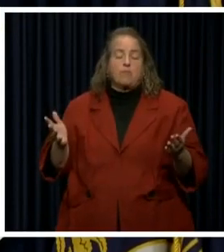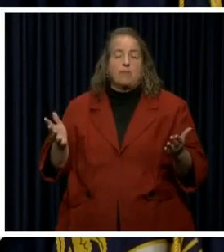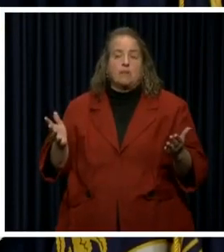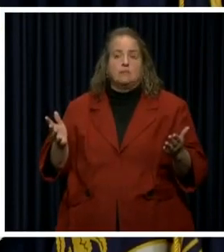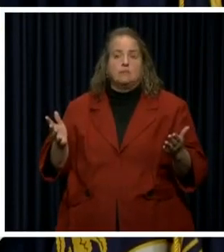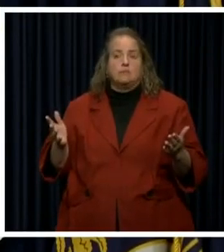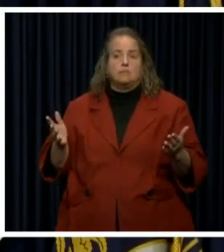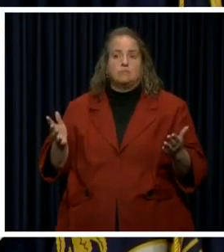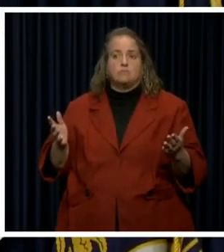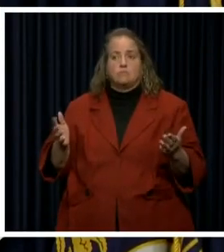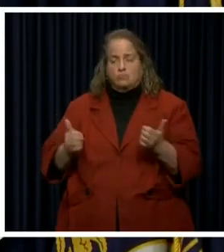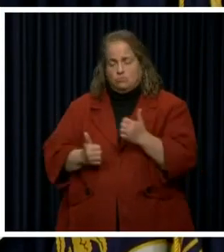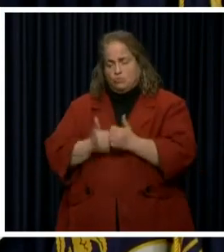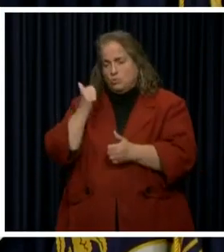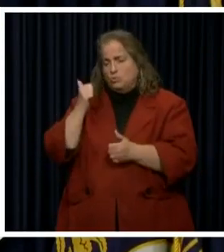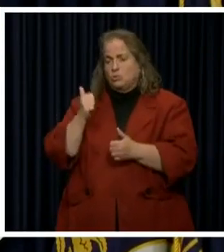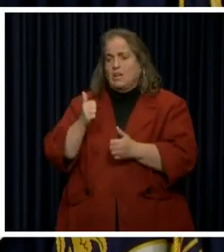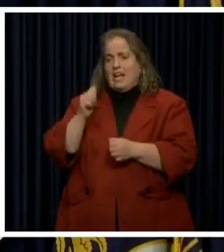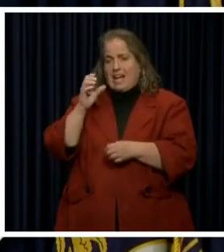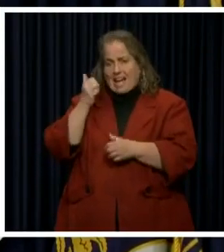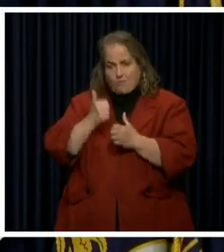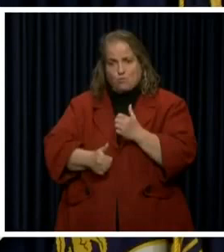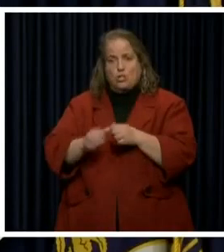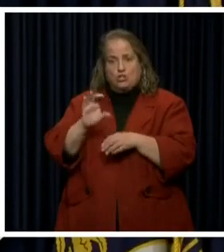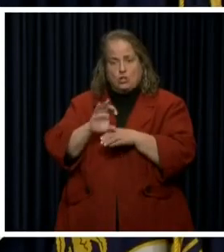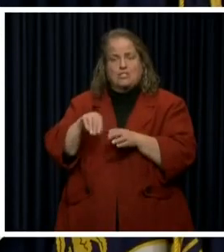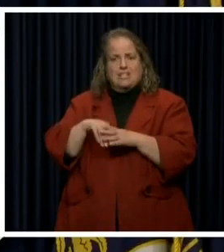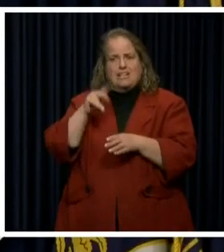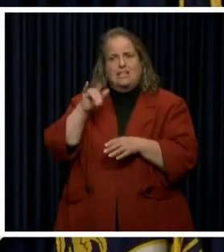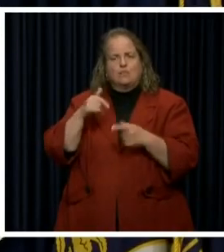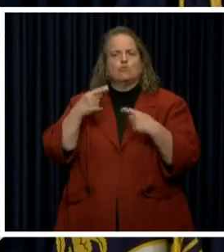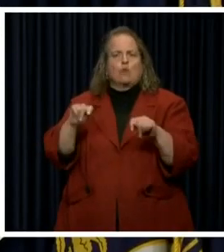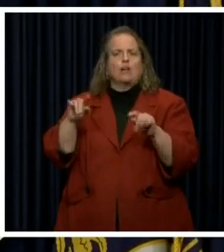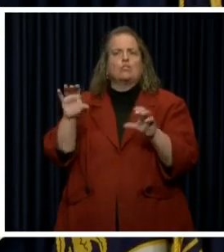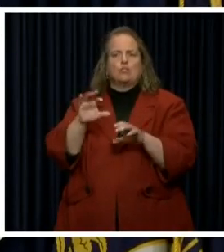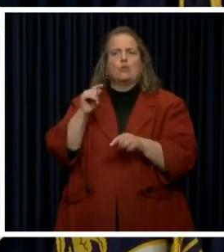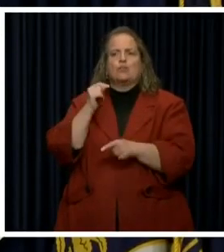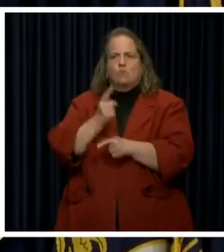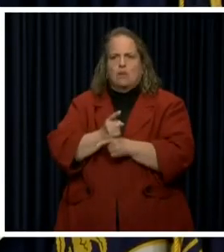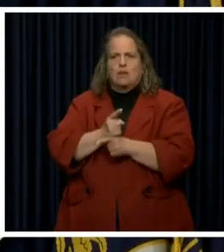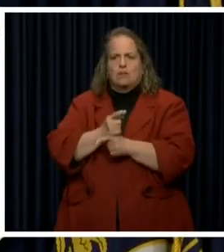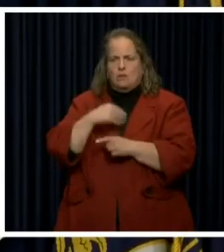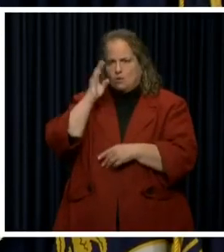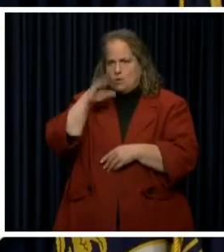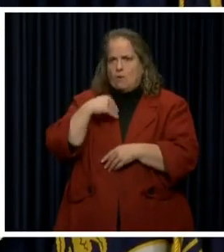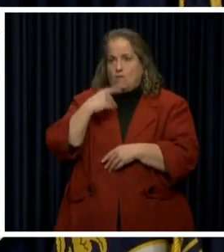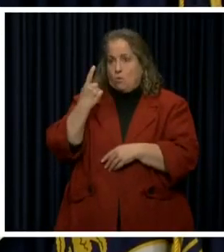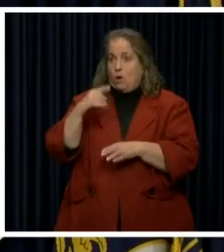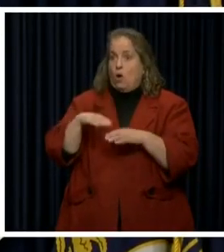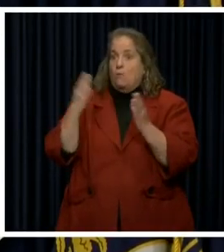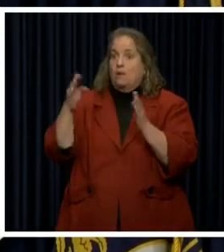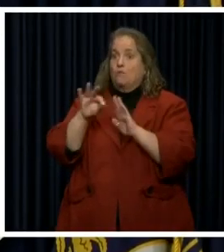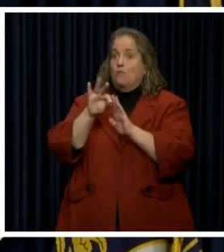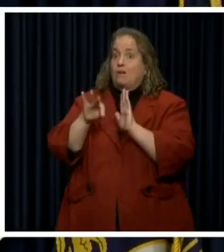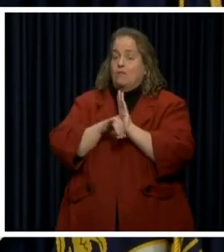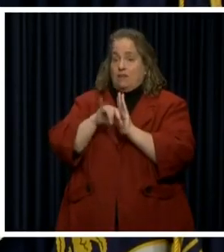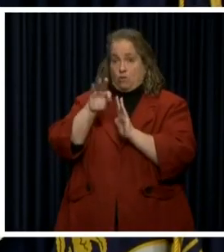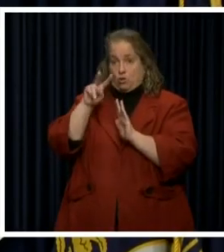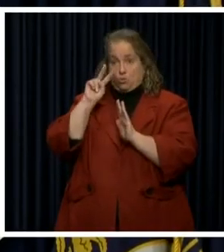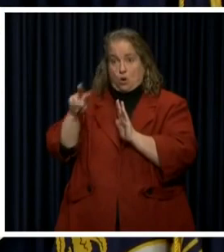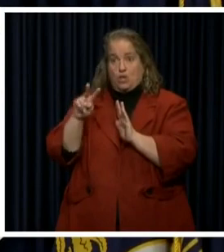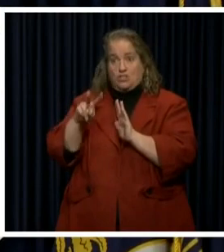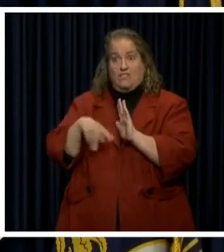are most every church in Kentucky that are trying to do this right. Now, I know we had one that opened in Frankfort that, if you watched the